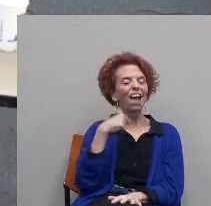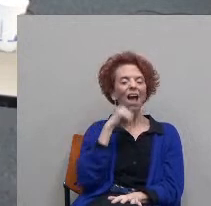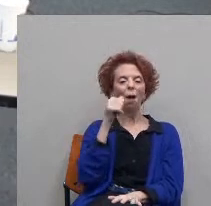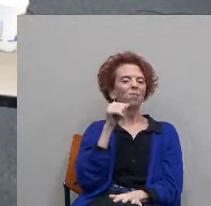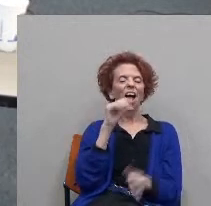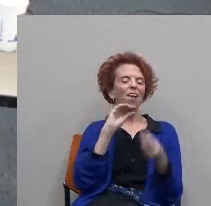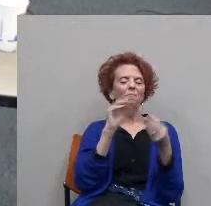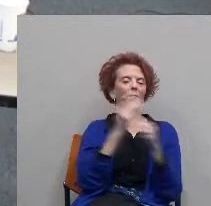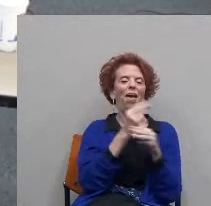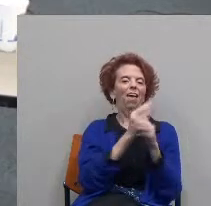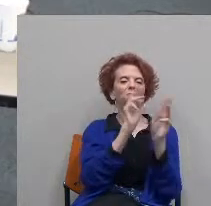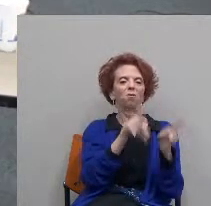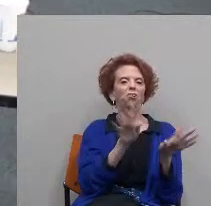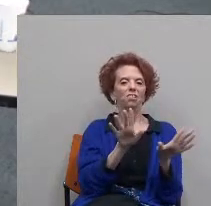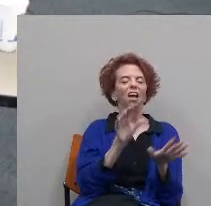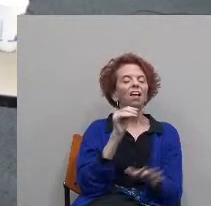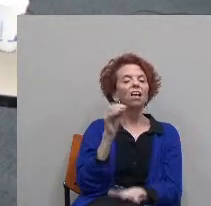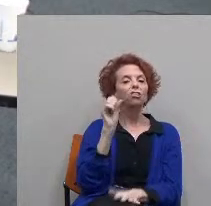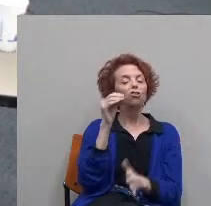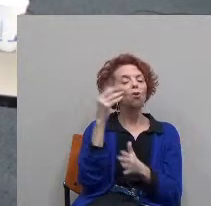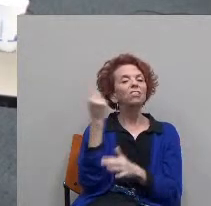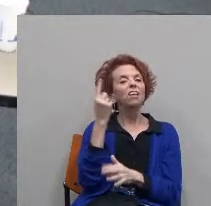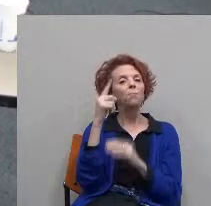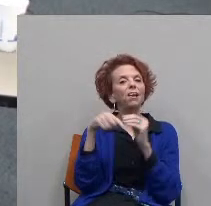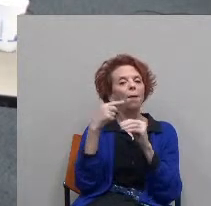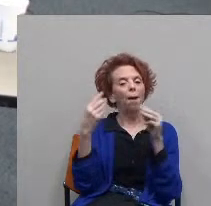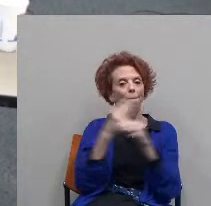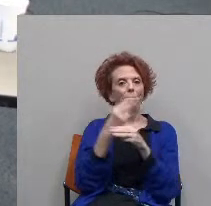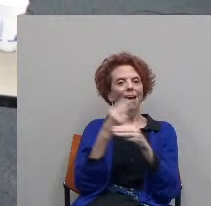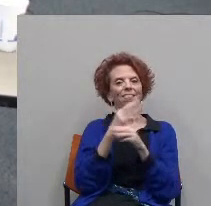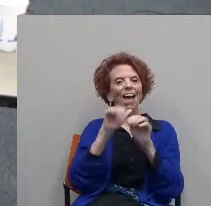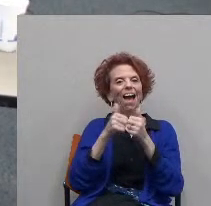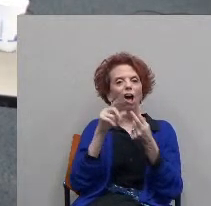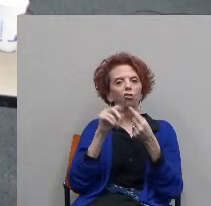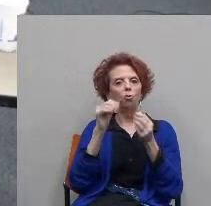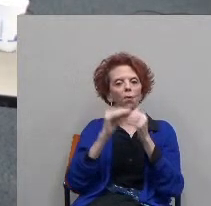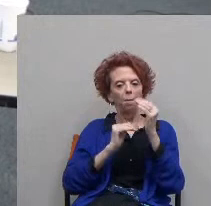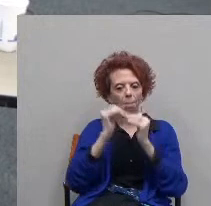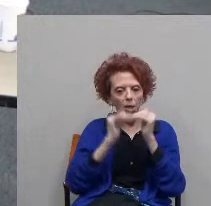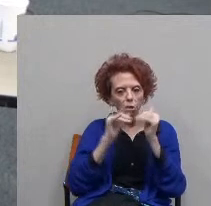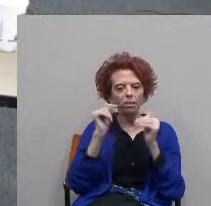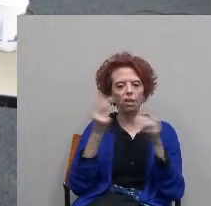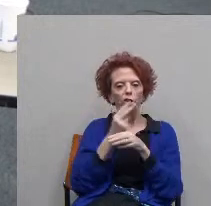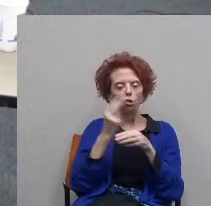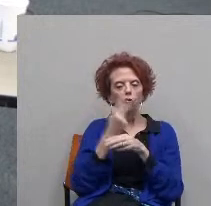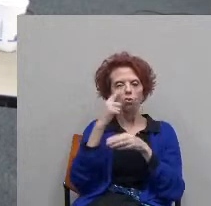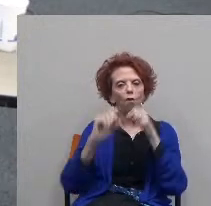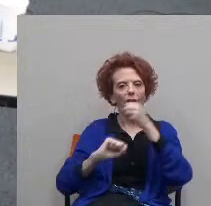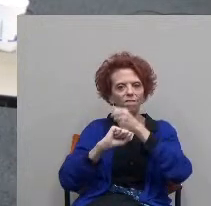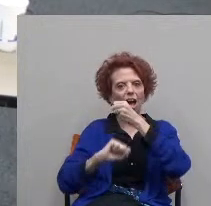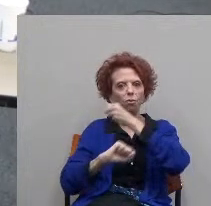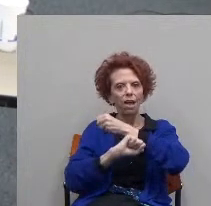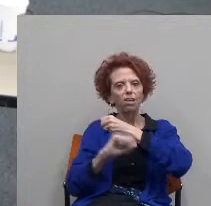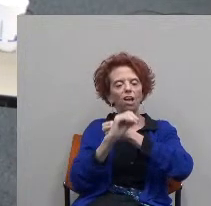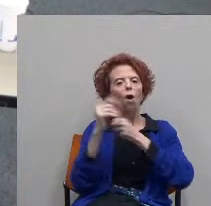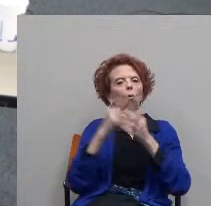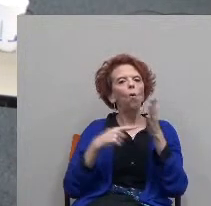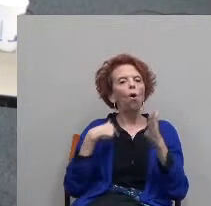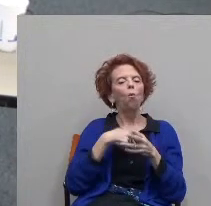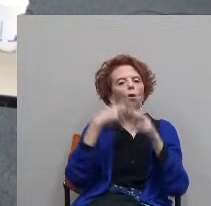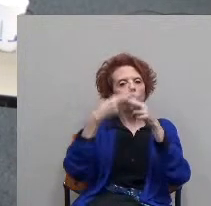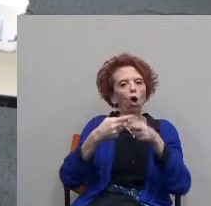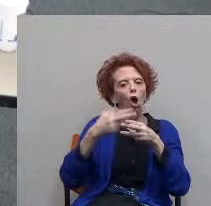get numbers. And so some of this is about math disposition. How do we build and utilize some of those foundational and what we would even